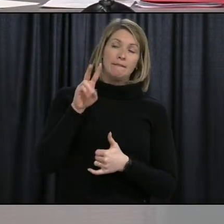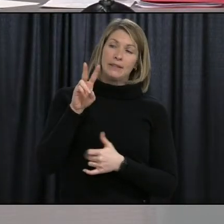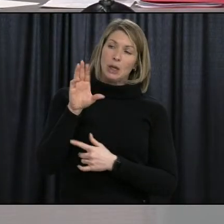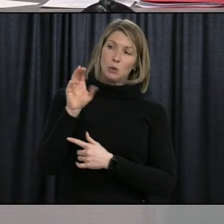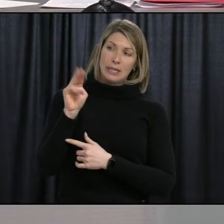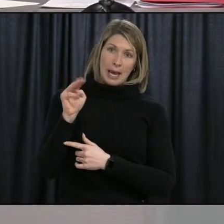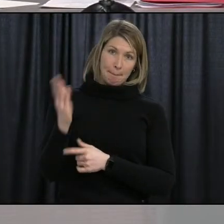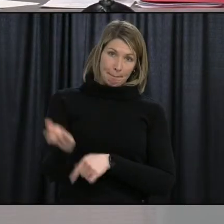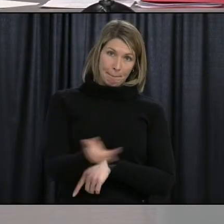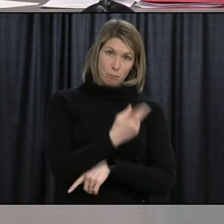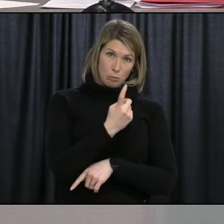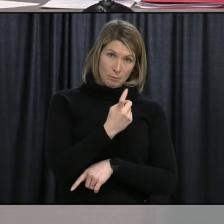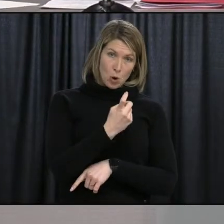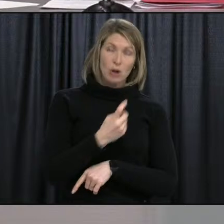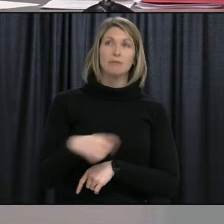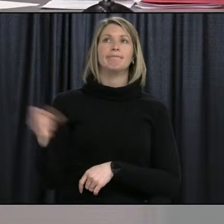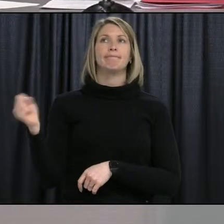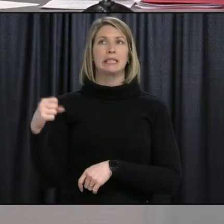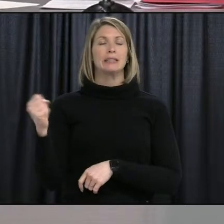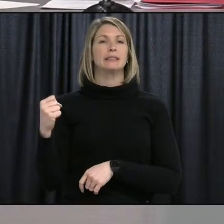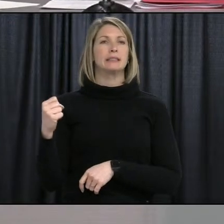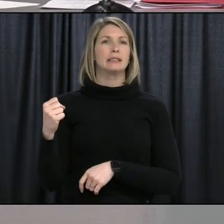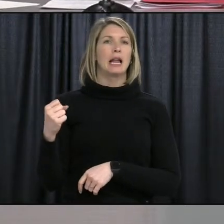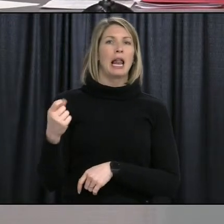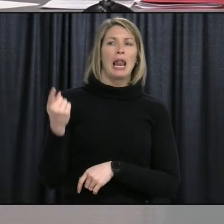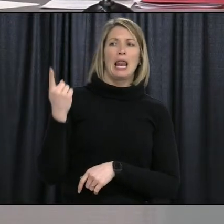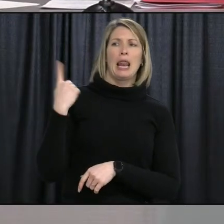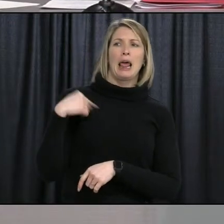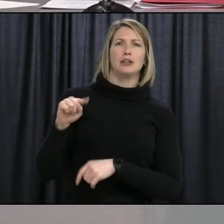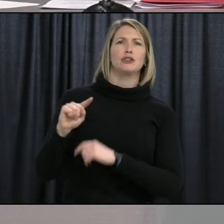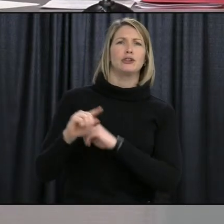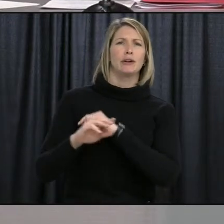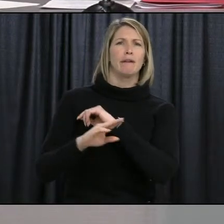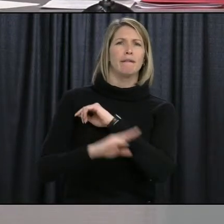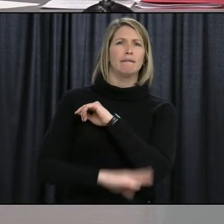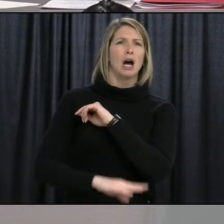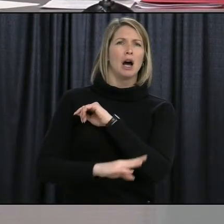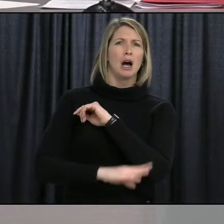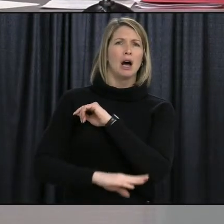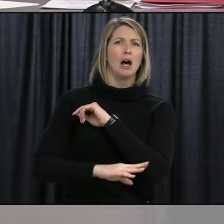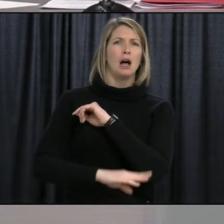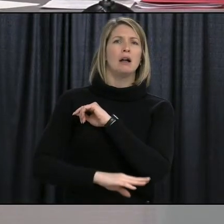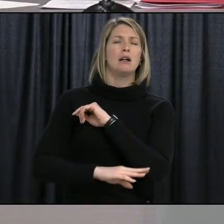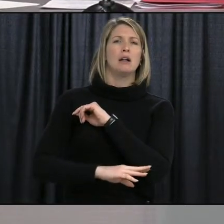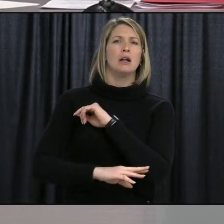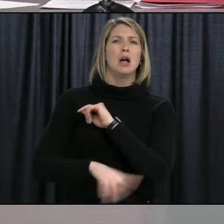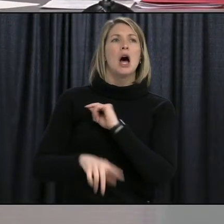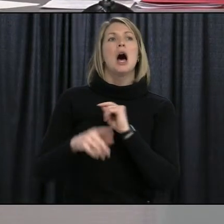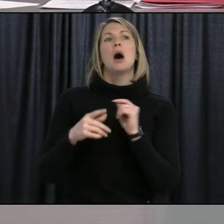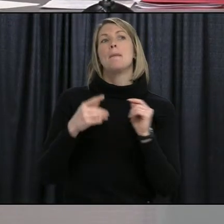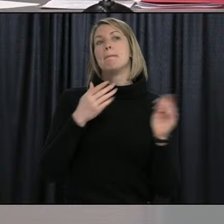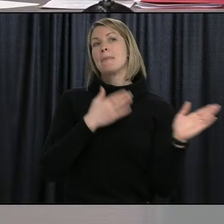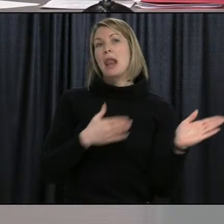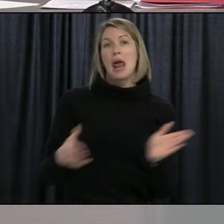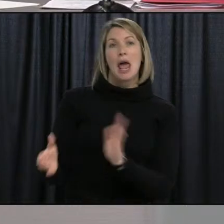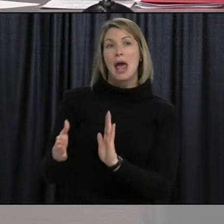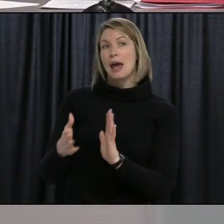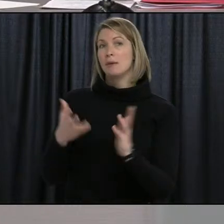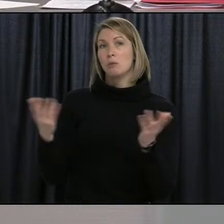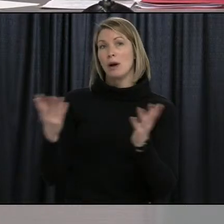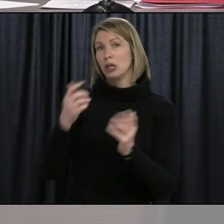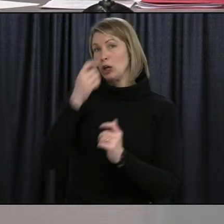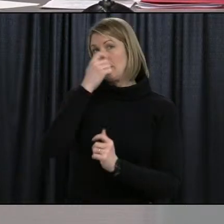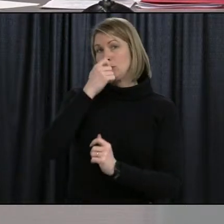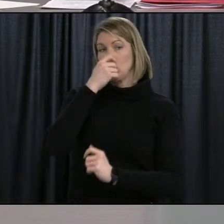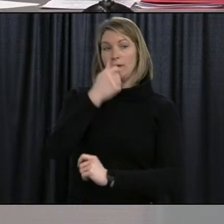do. Last fall, we set the goal of 85% vaccinations for the flu. I was just wondering if we could get an update on